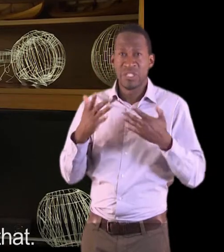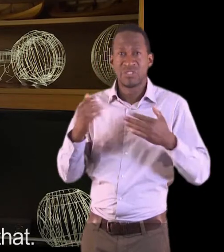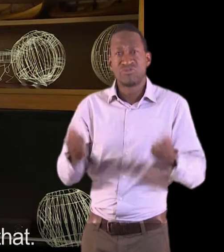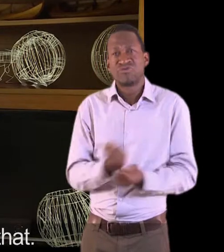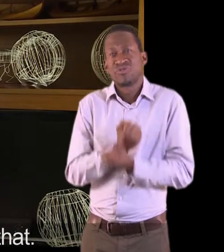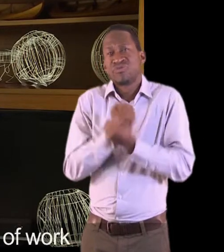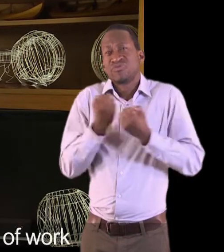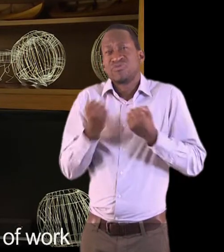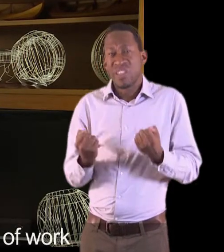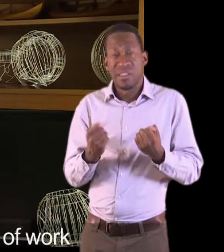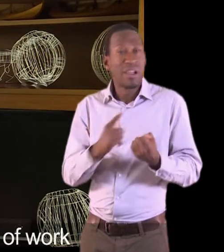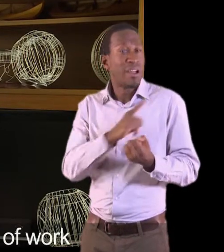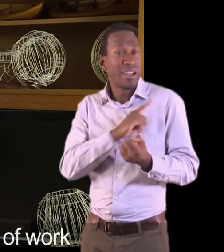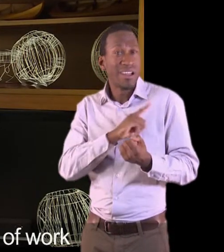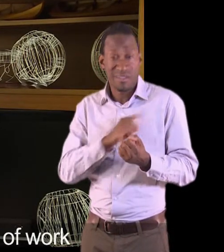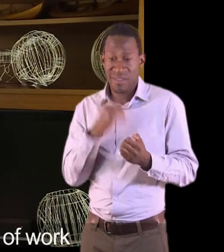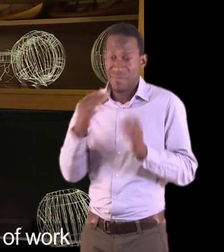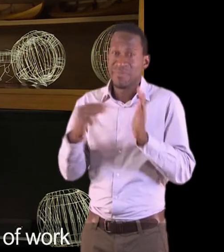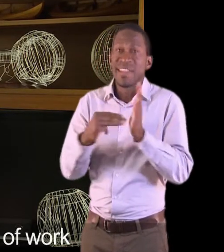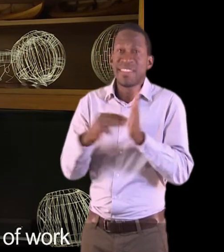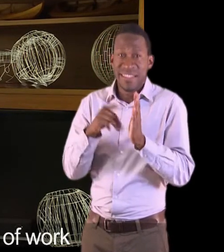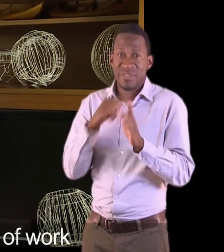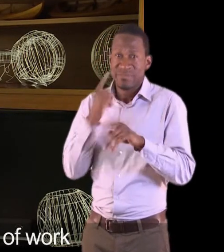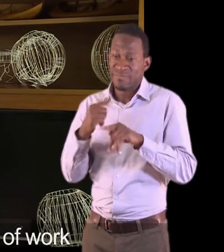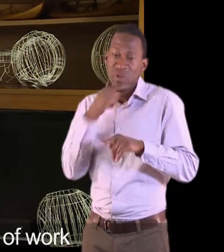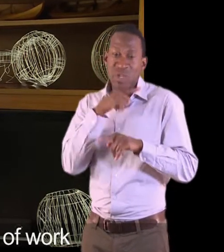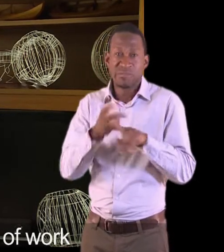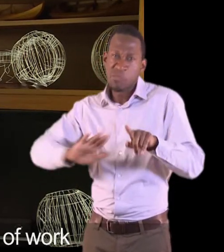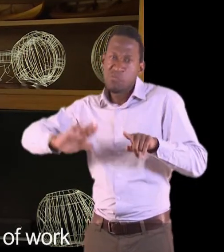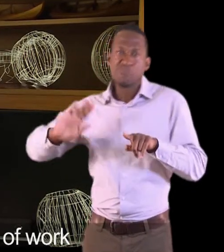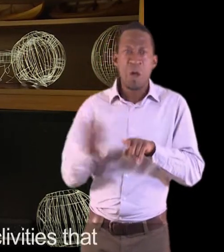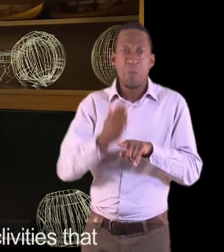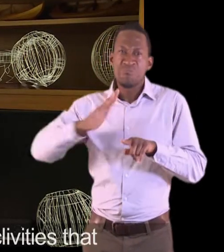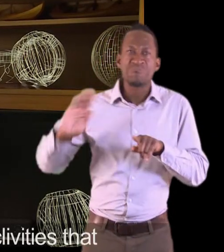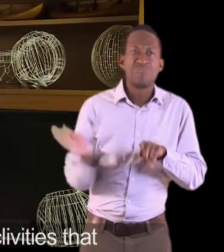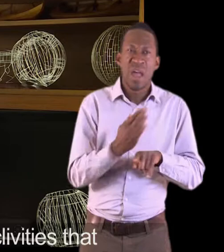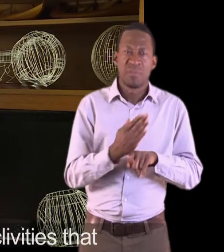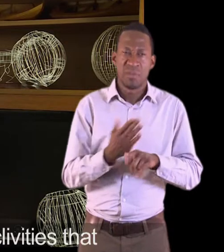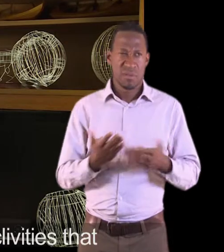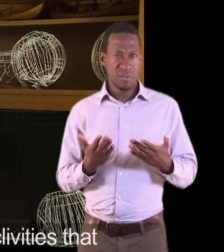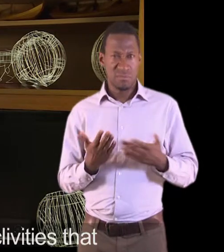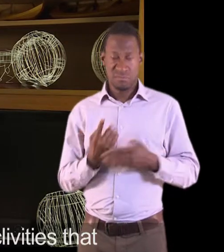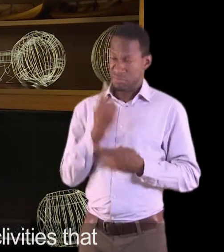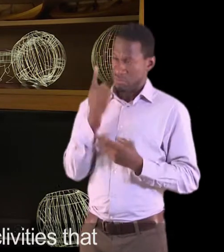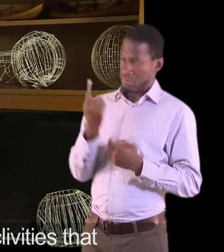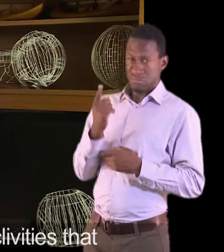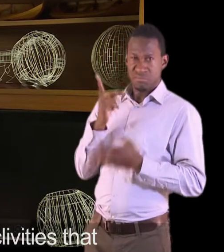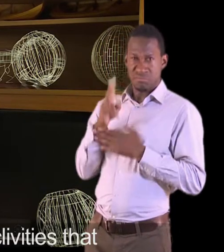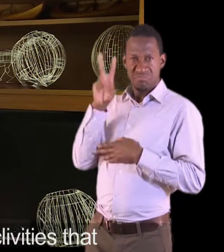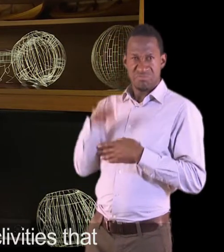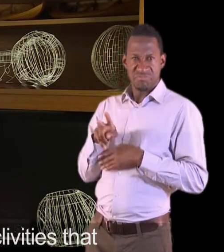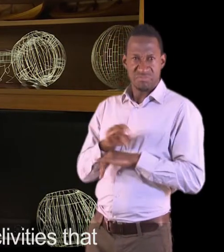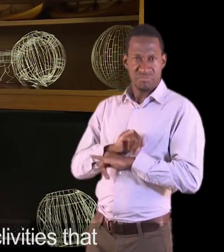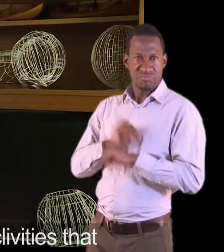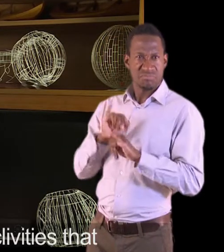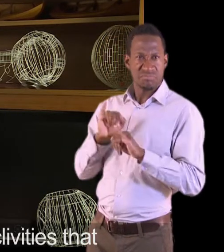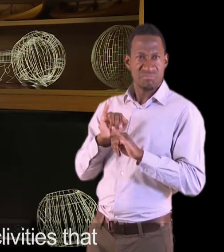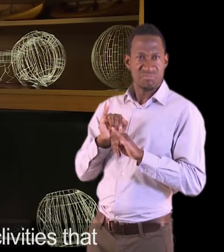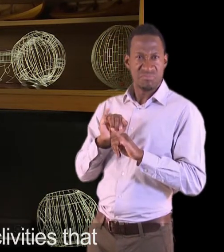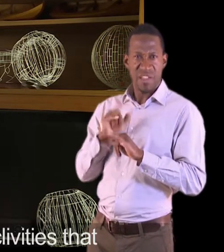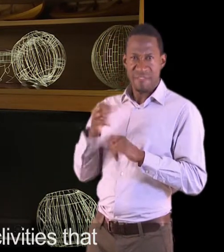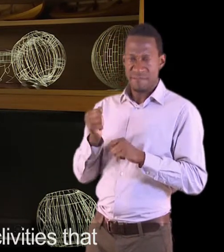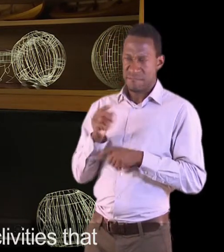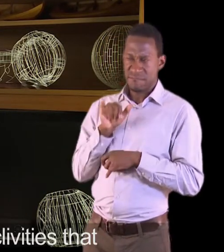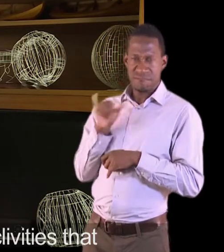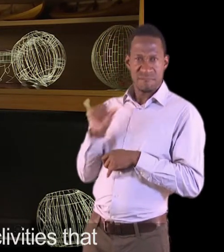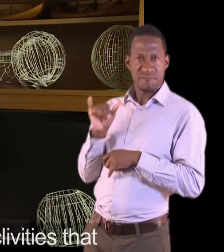bad as that. He was a nasty piece of work, and he had certain proclivities that I'm sure you don't want